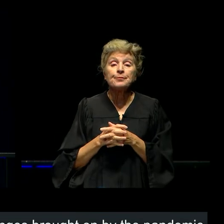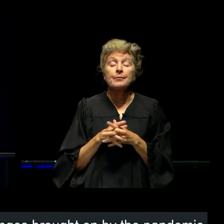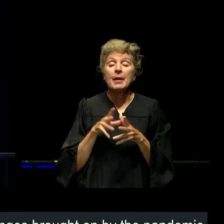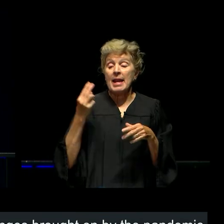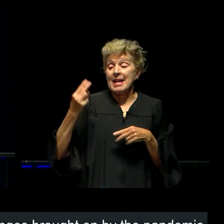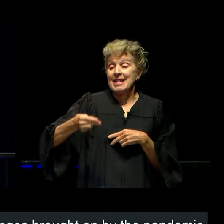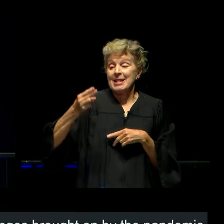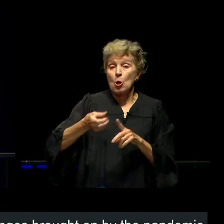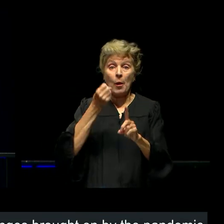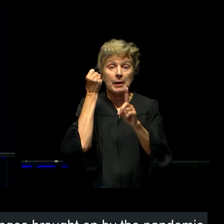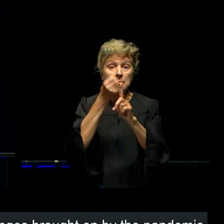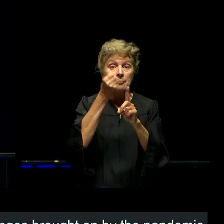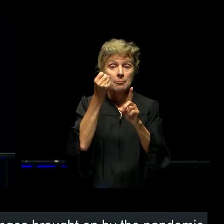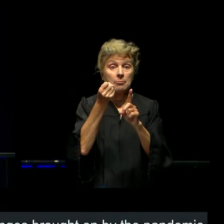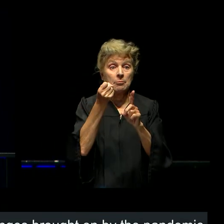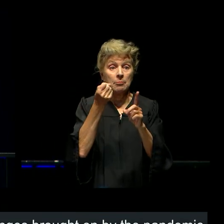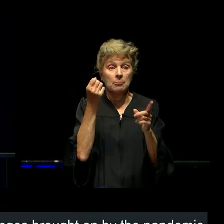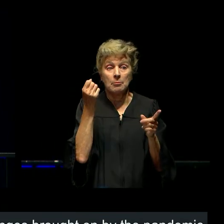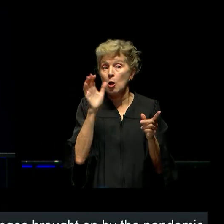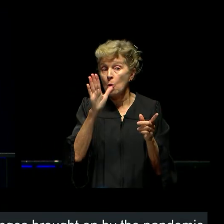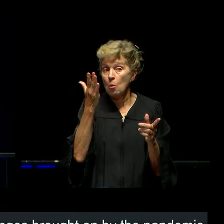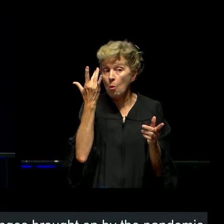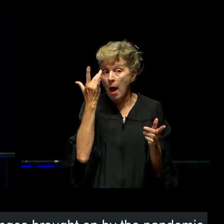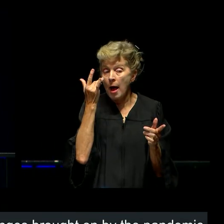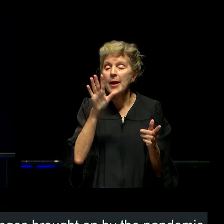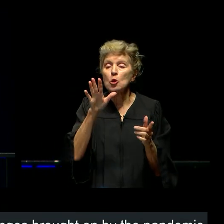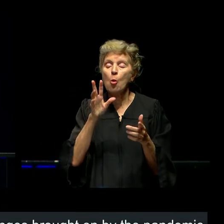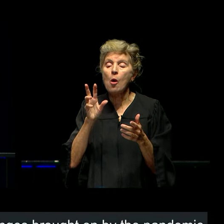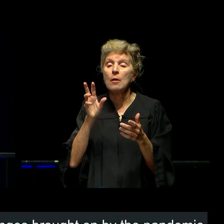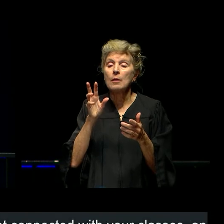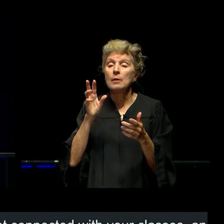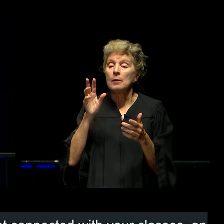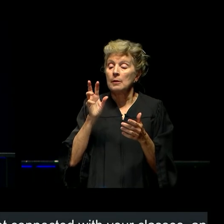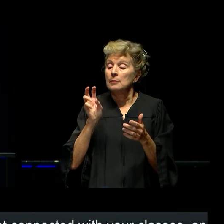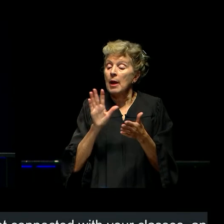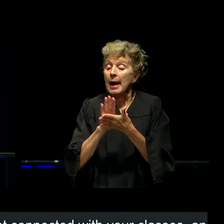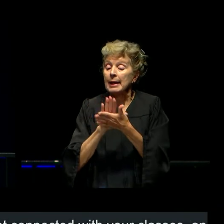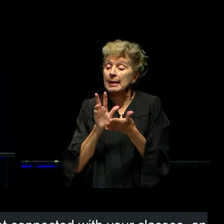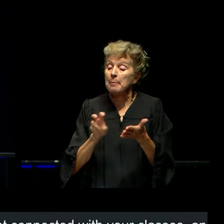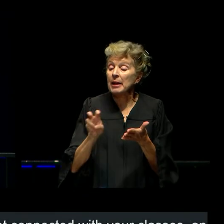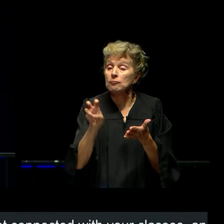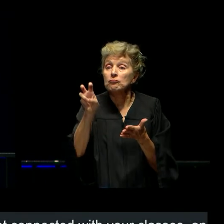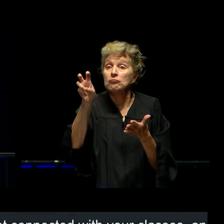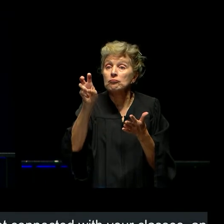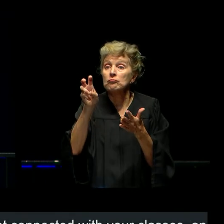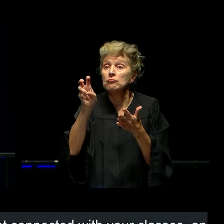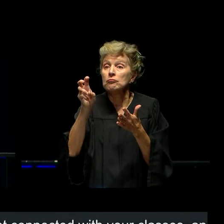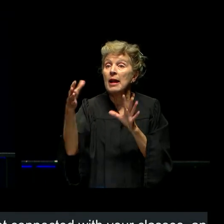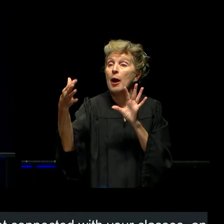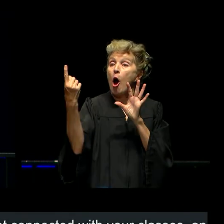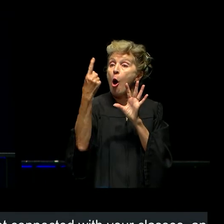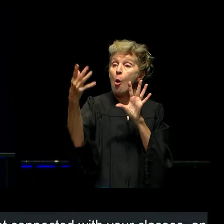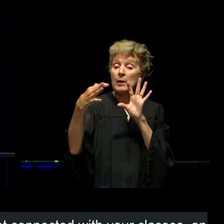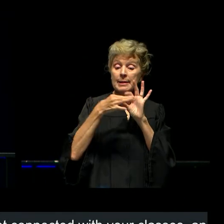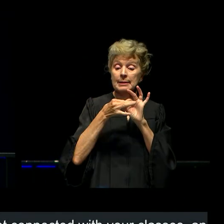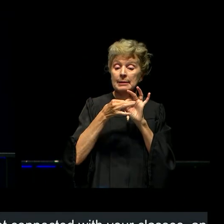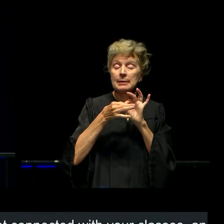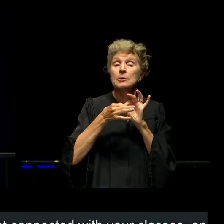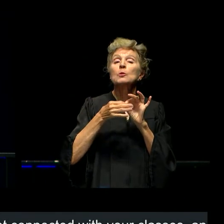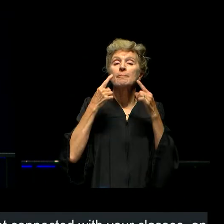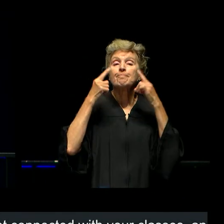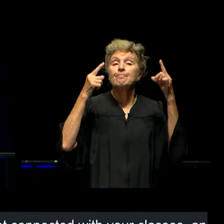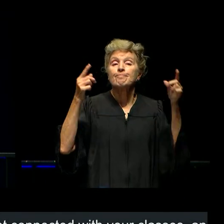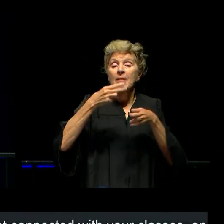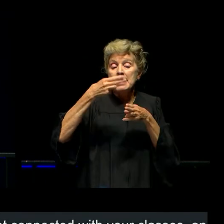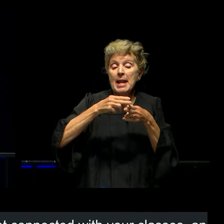your academic journey will be forever linked to our historic name change. What